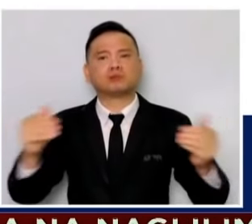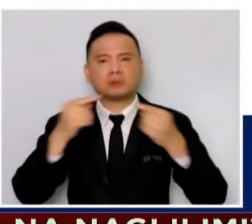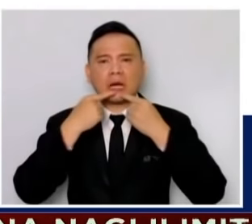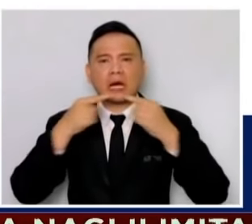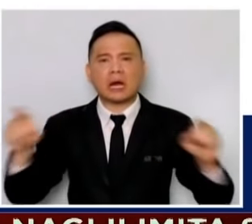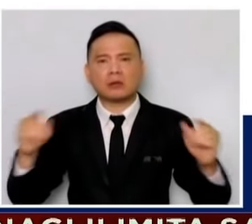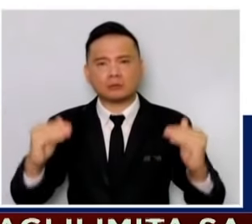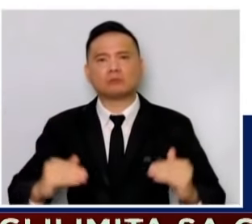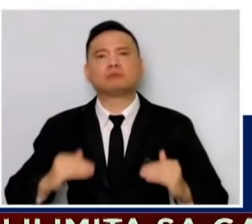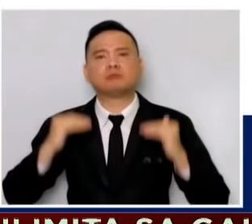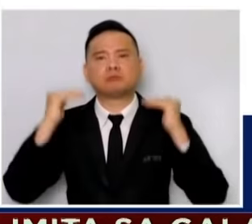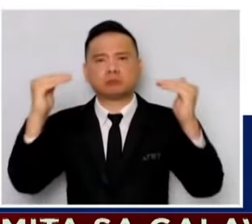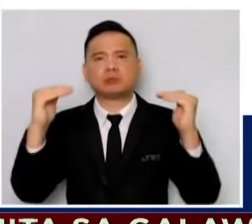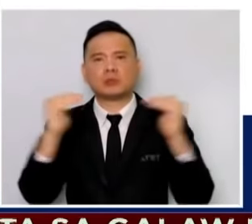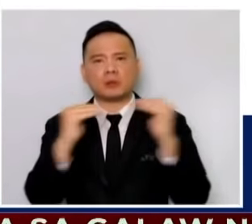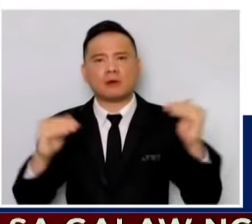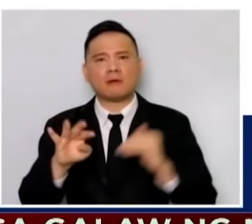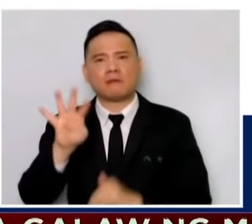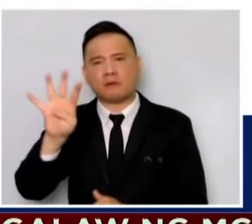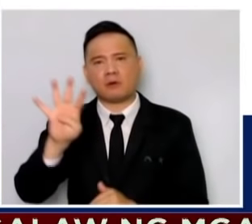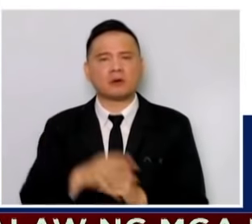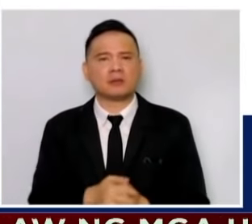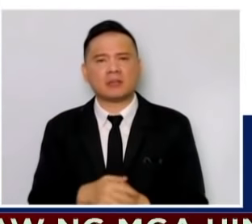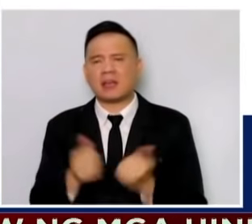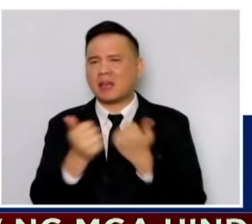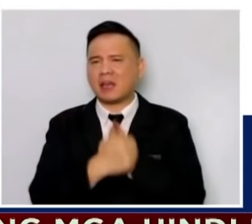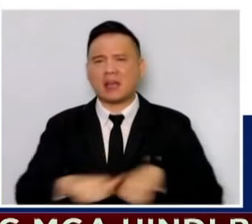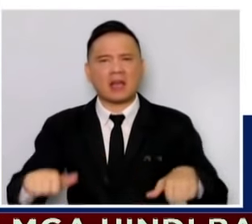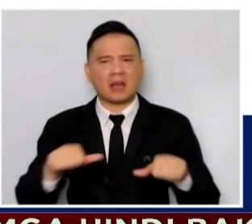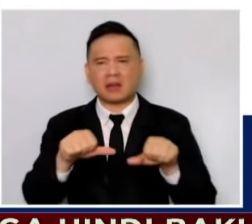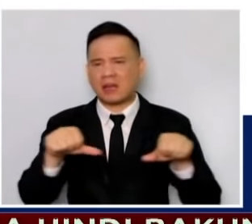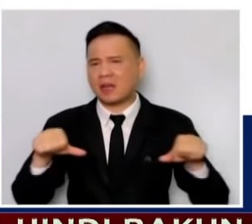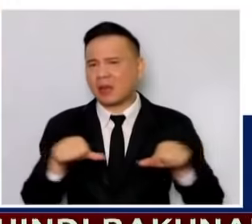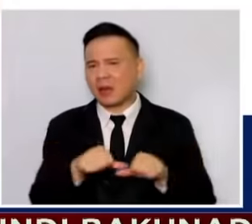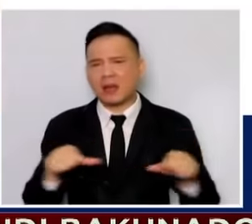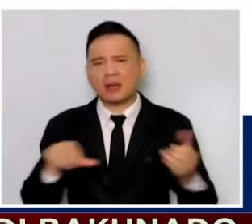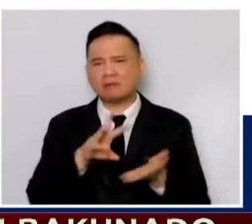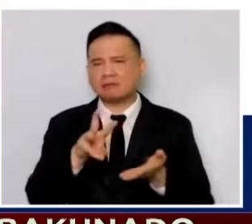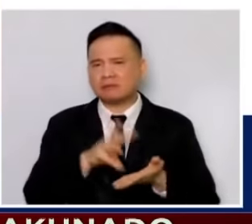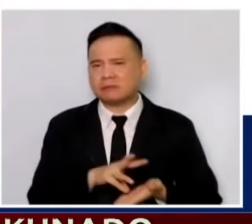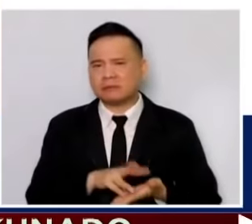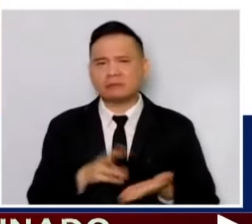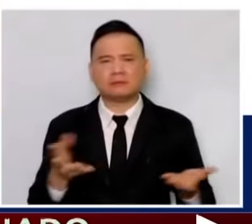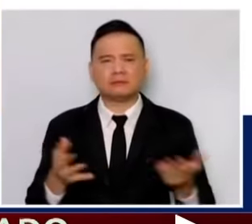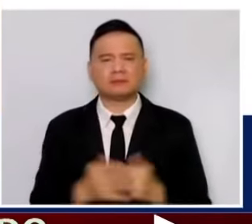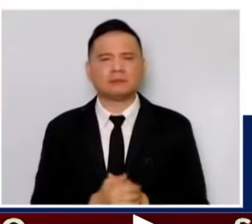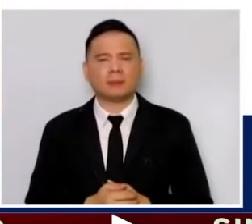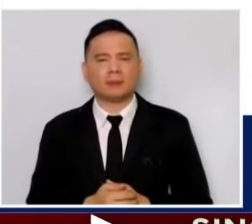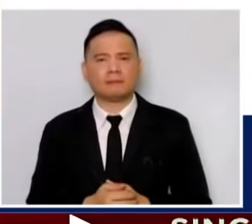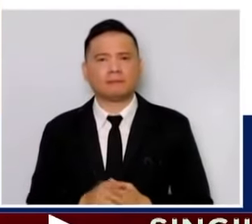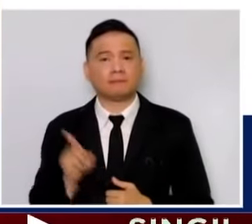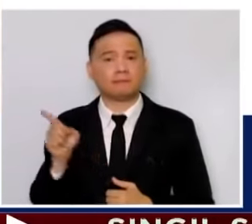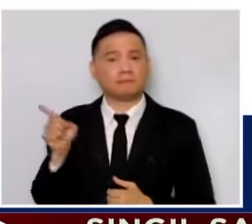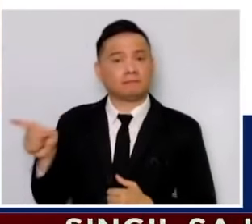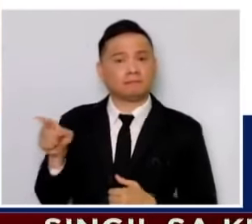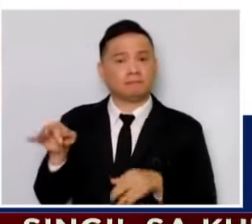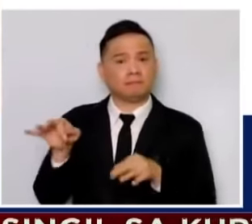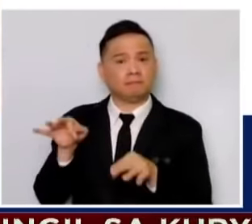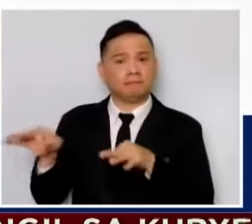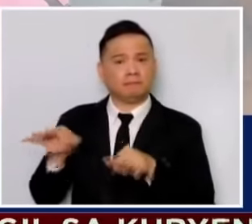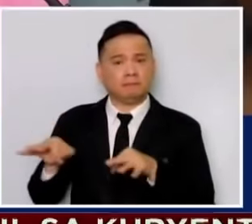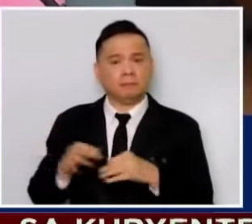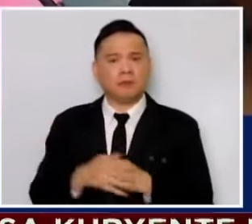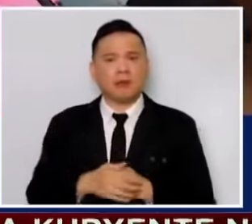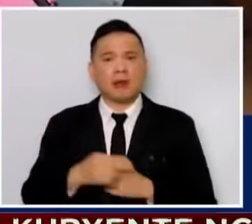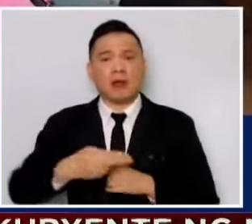level 4 in any area, no, or escalate any area to alert level 3. Paliwanag din Nograles, ang mataas na vaccination